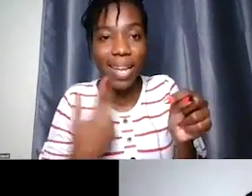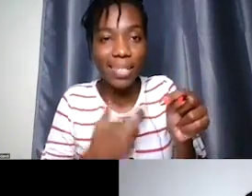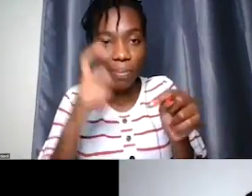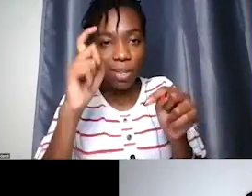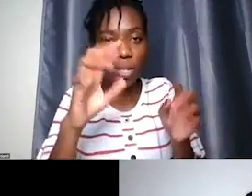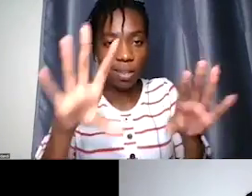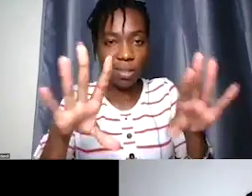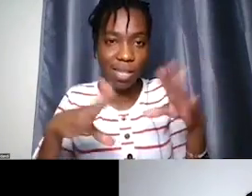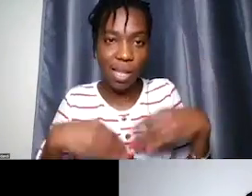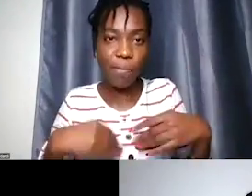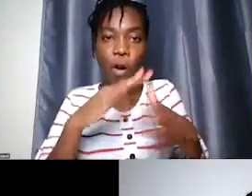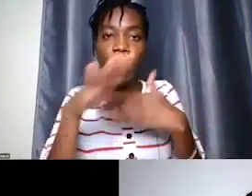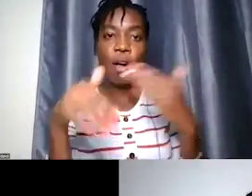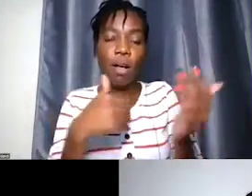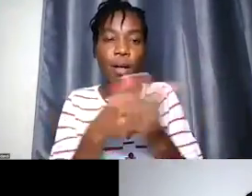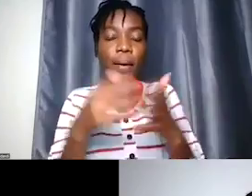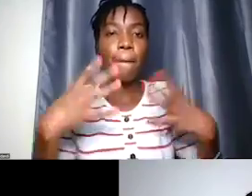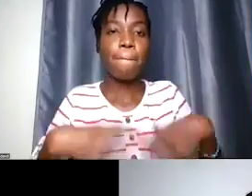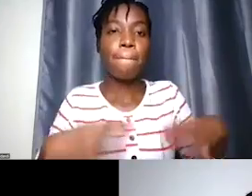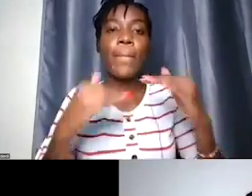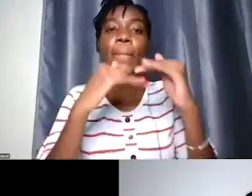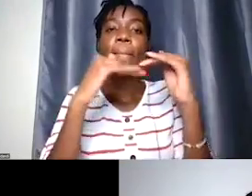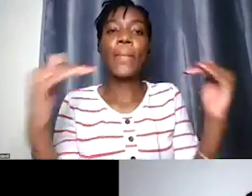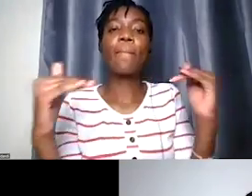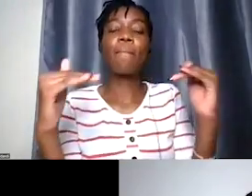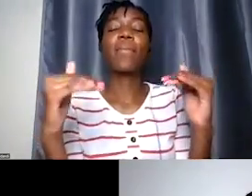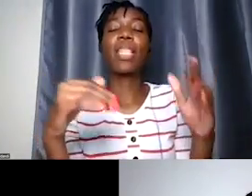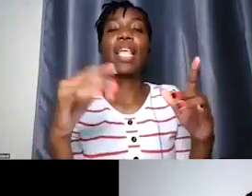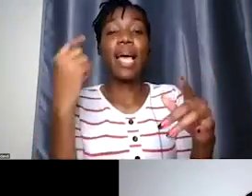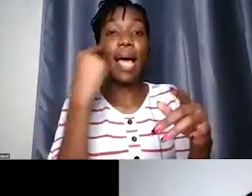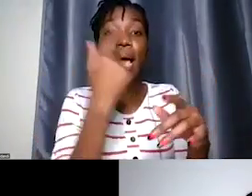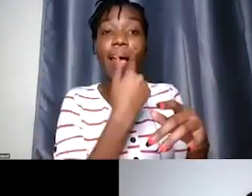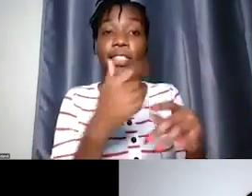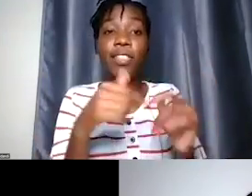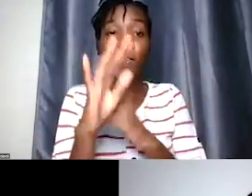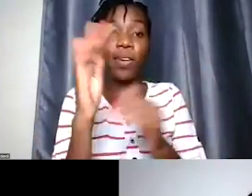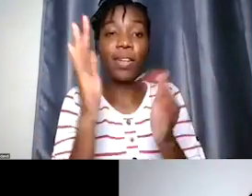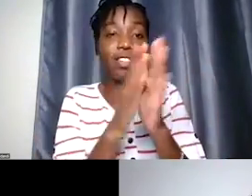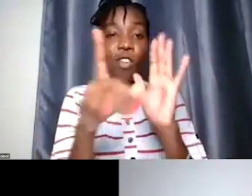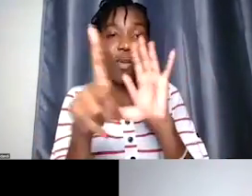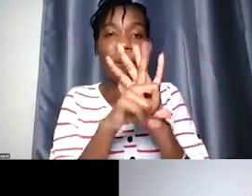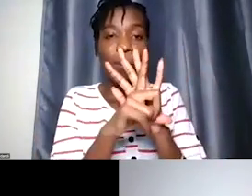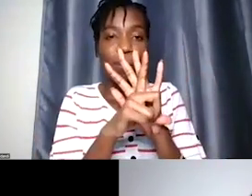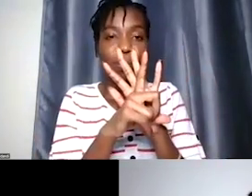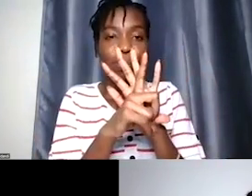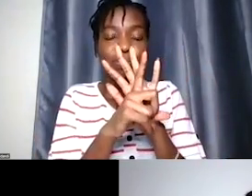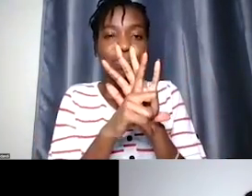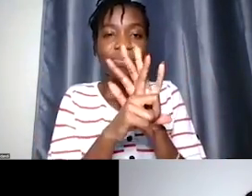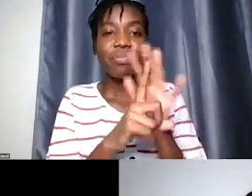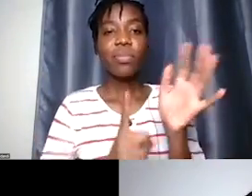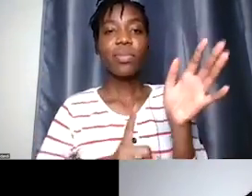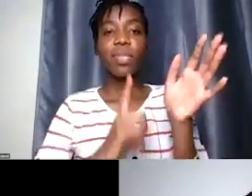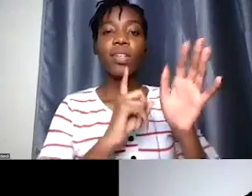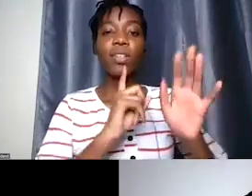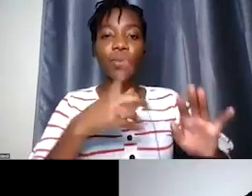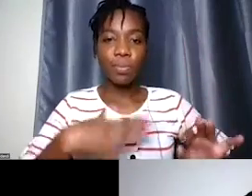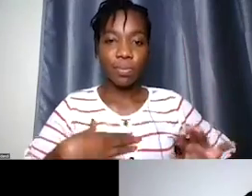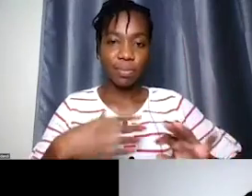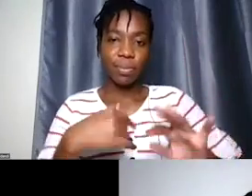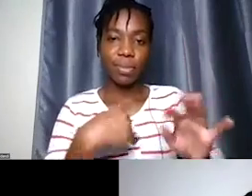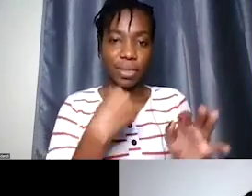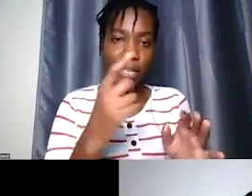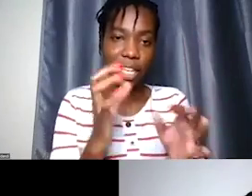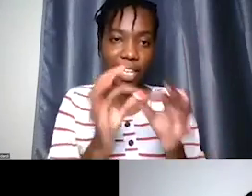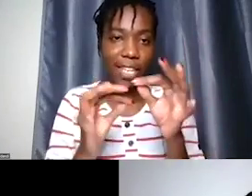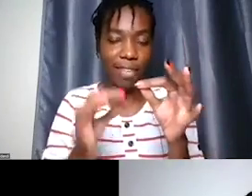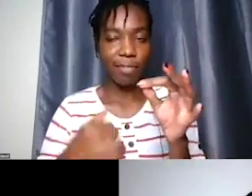every person is equal in the eyes of God and even in the eyes of law. So what I would say is, if the abusive